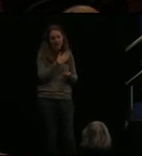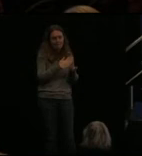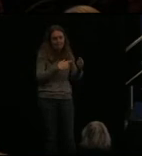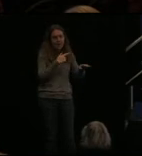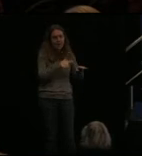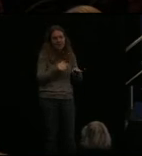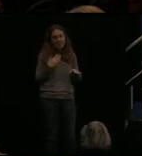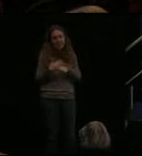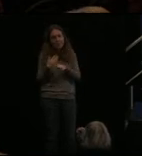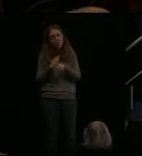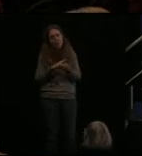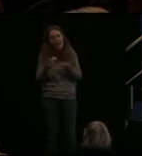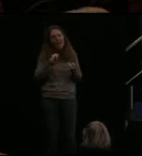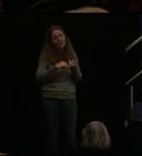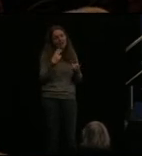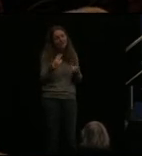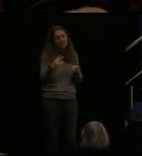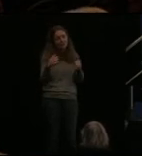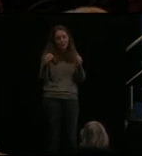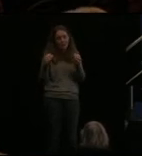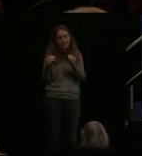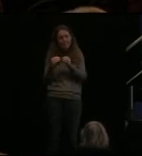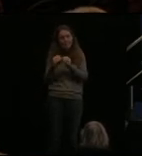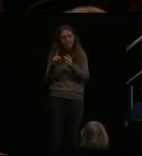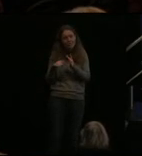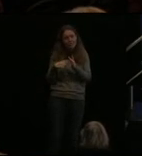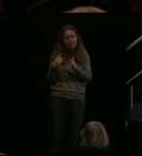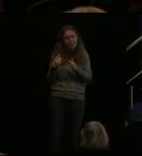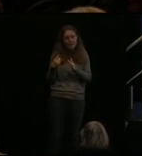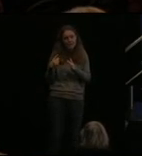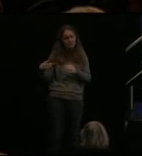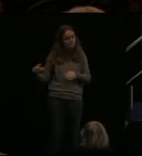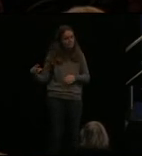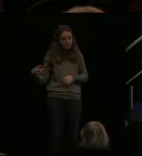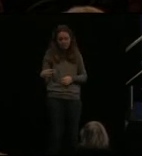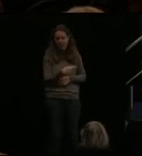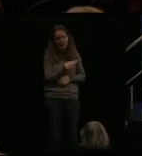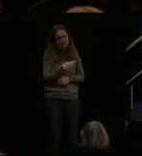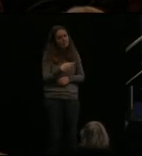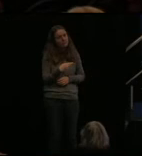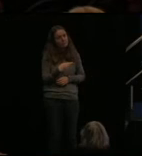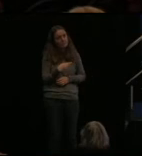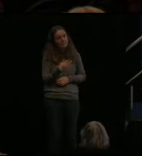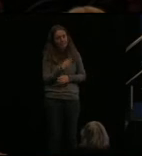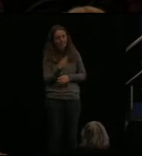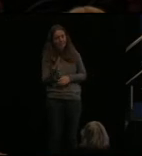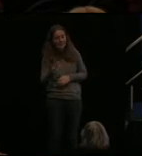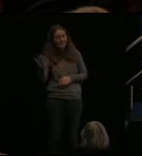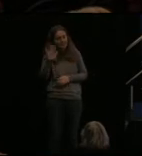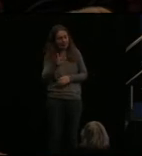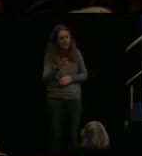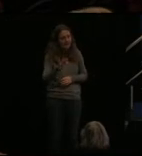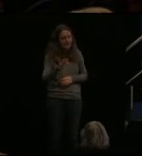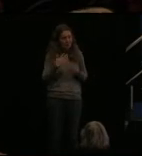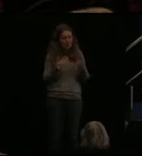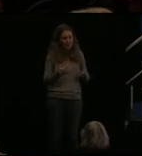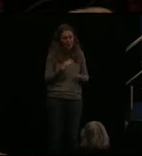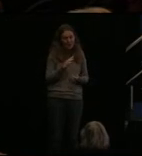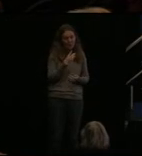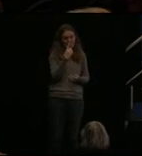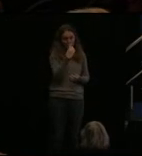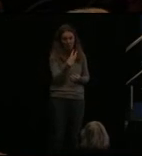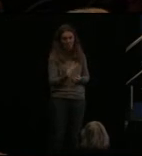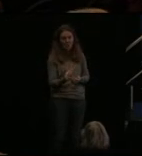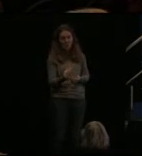of weeks ago. Boris had previously cut the eastern leg, completely dead. So we've got like a third of the railway we should have had. And